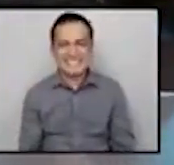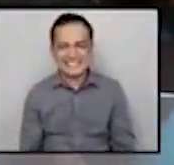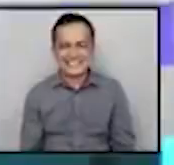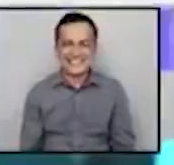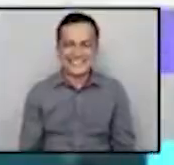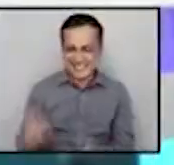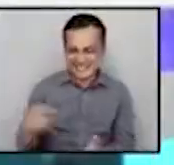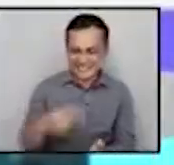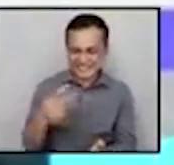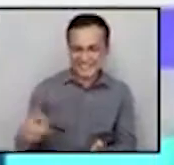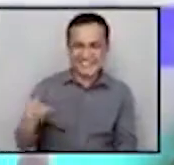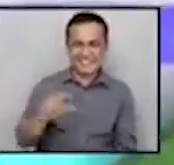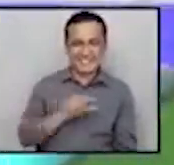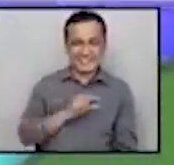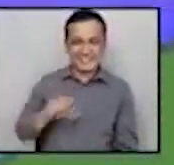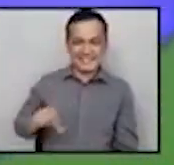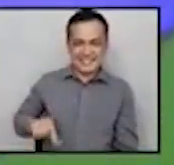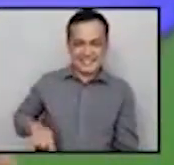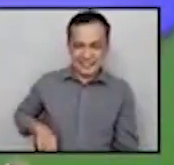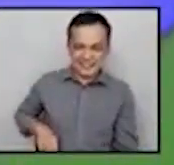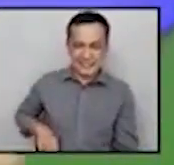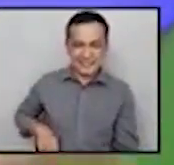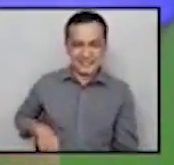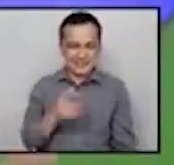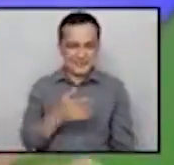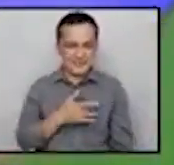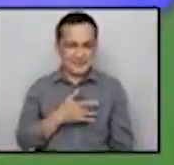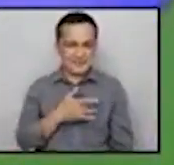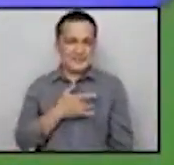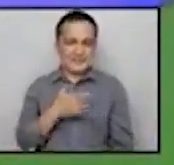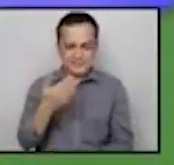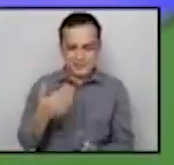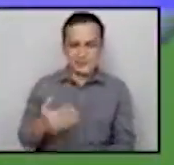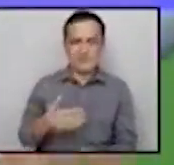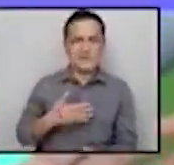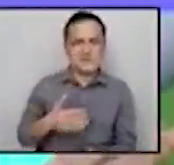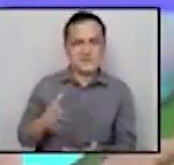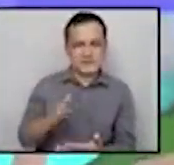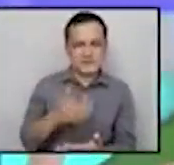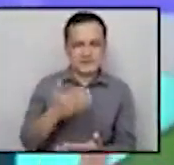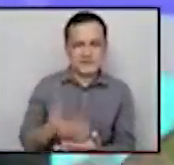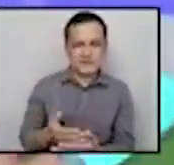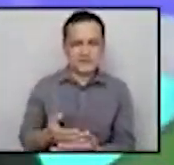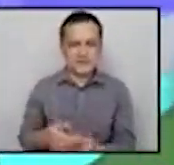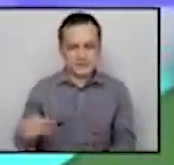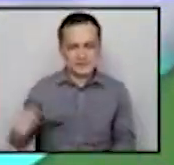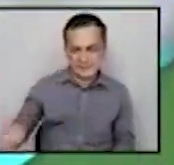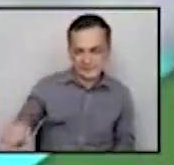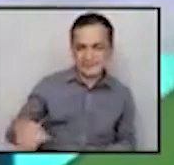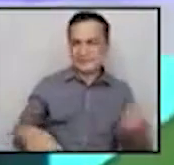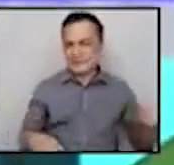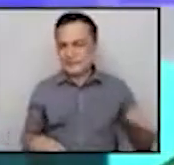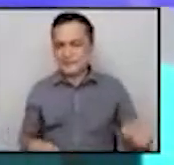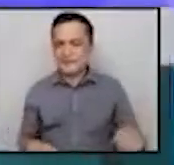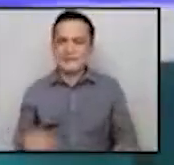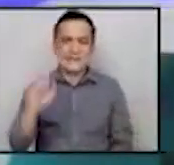Dancing queen, feel the beat from the tambourine. Oh